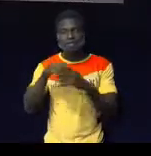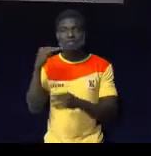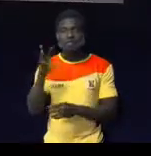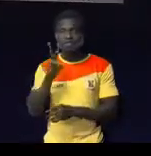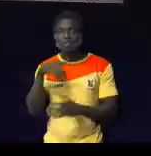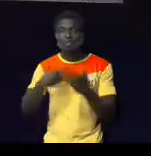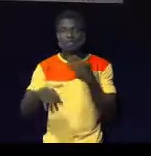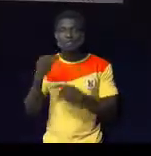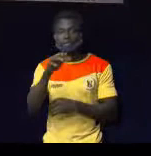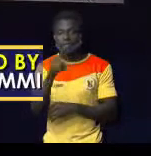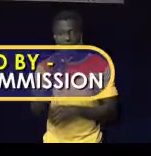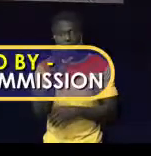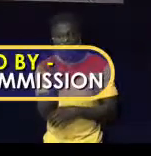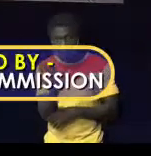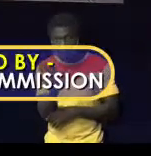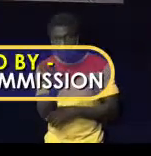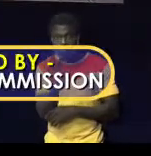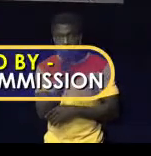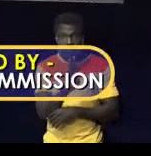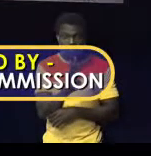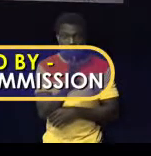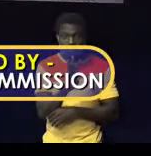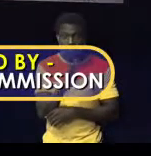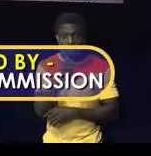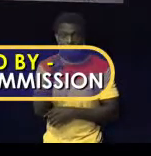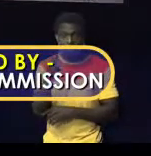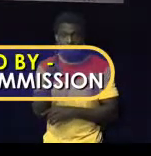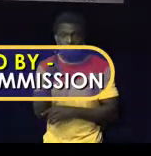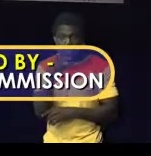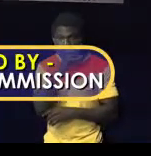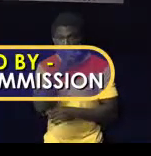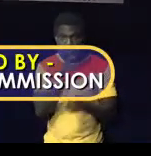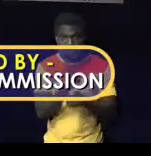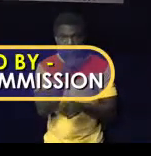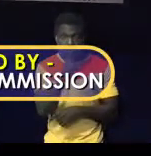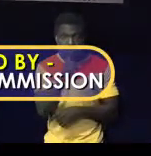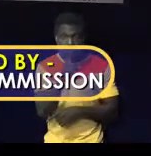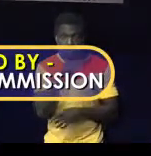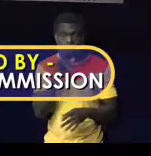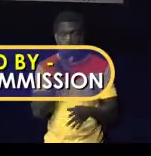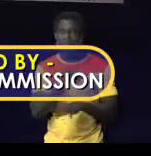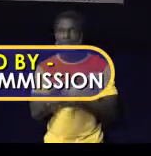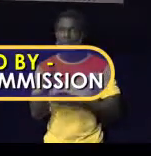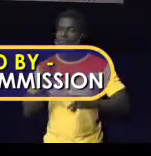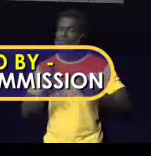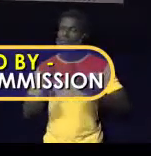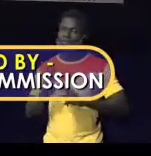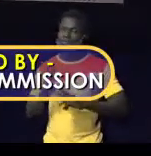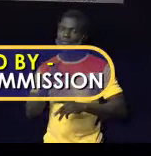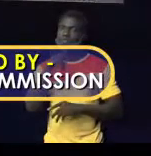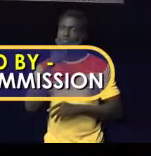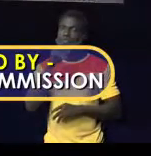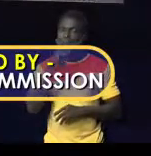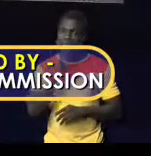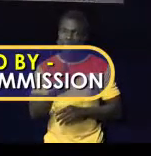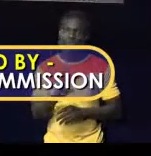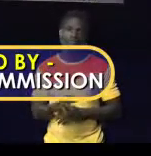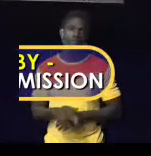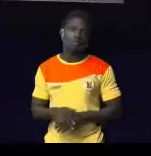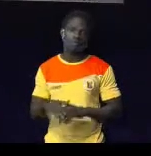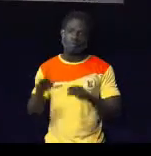you? 5? 4? You missed just one? Don't worry. You